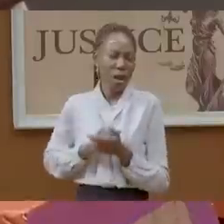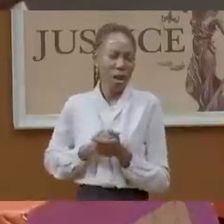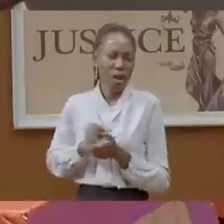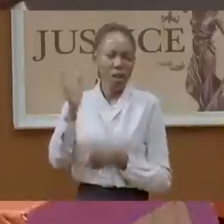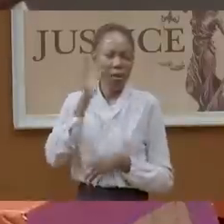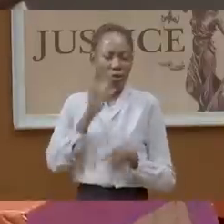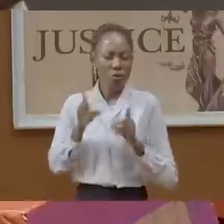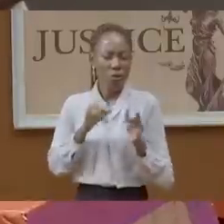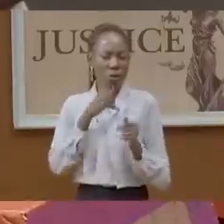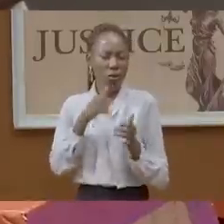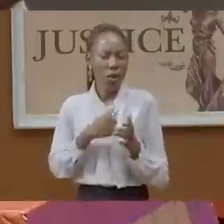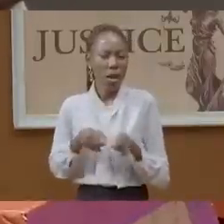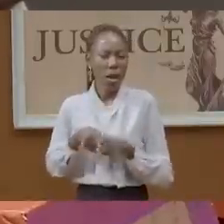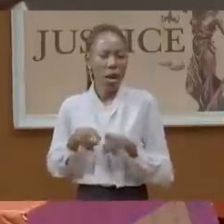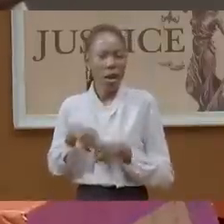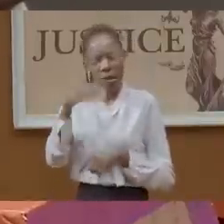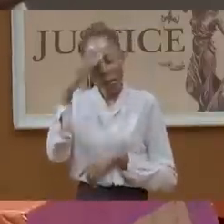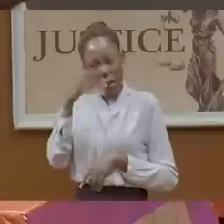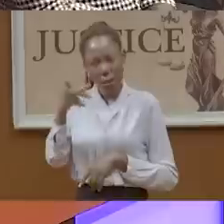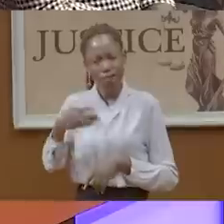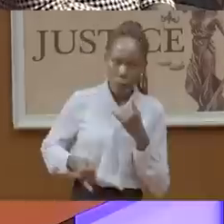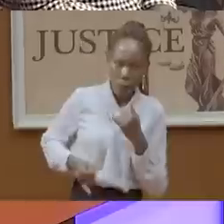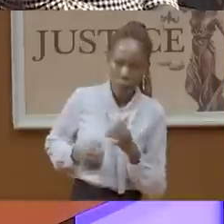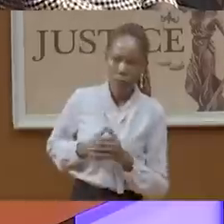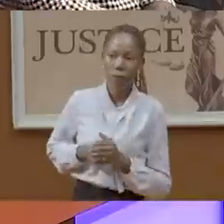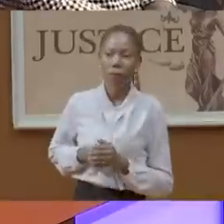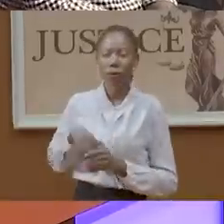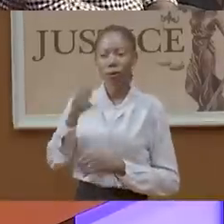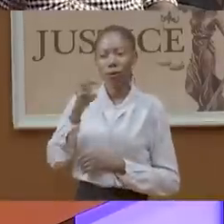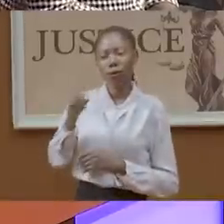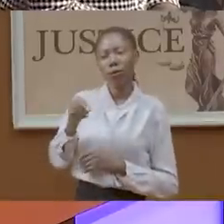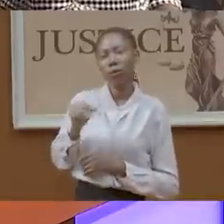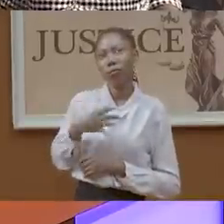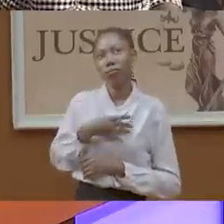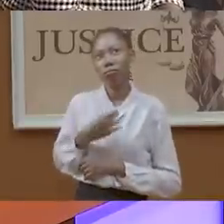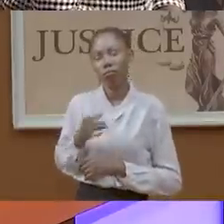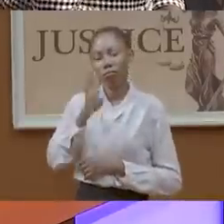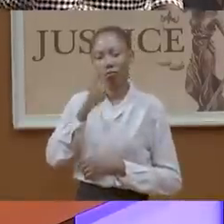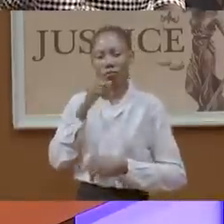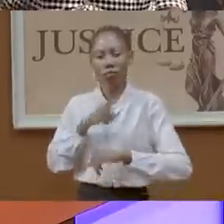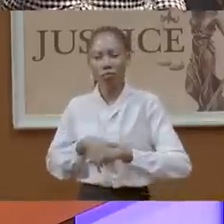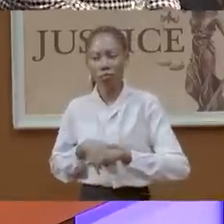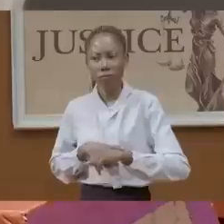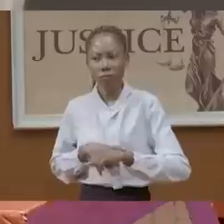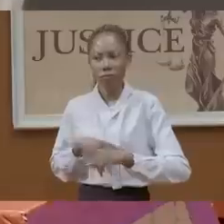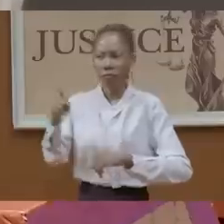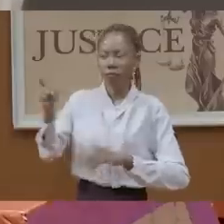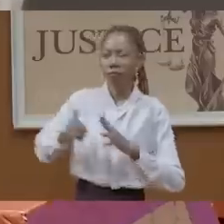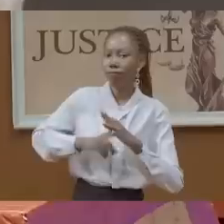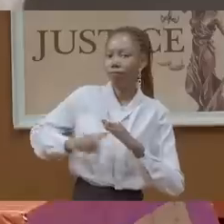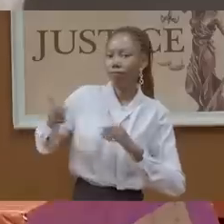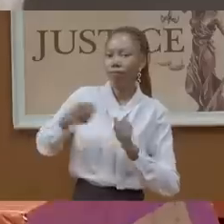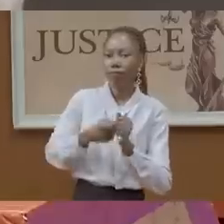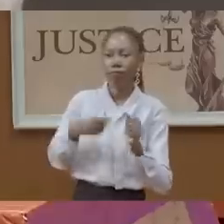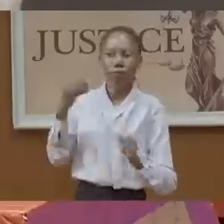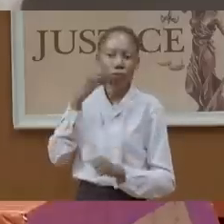should not do that as a man. I still scolded him that day. About four times, he ran away from house.